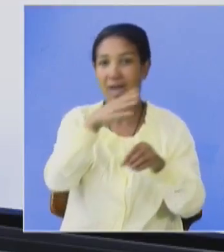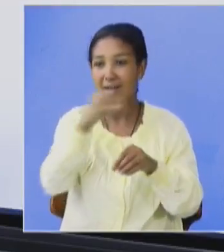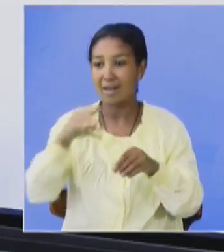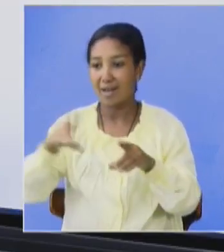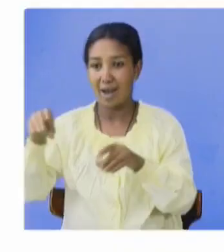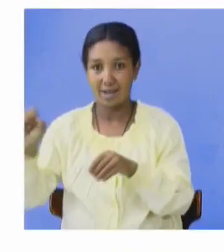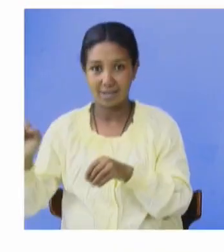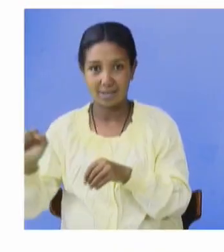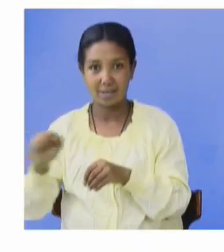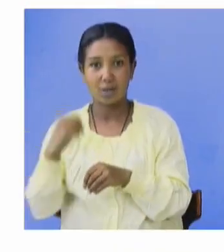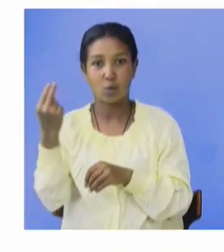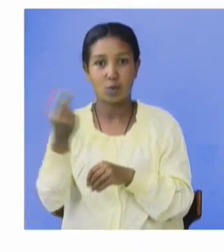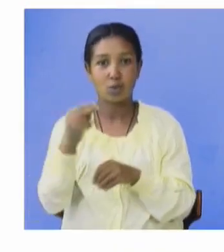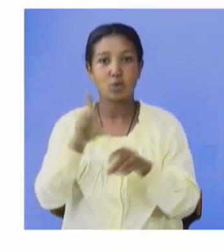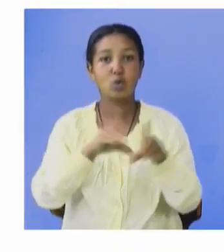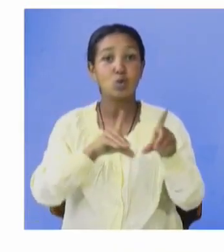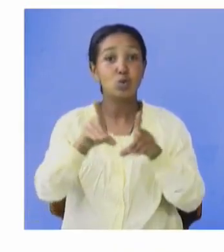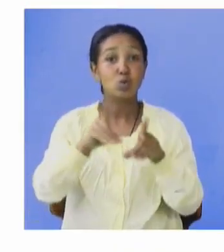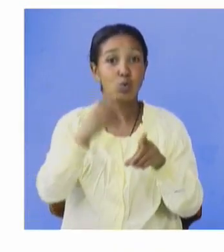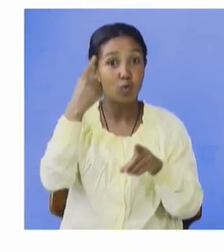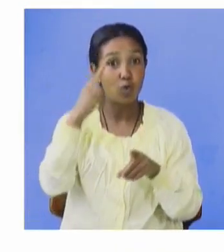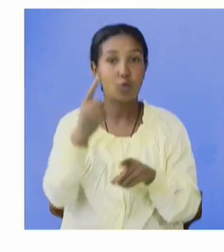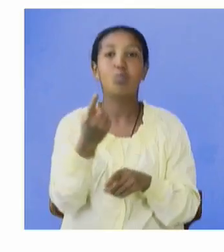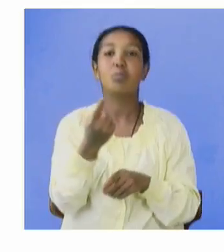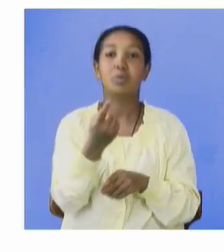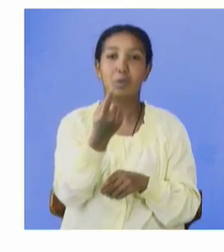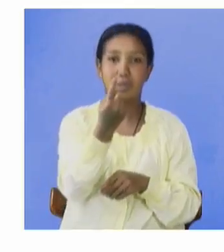So we can use do for they,